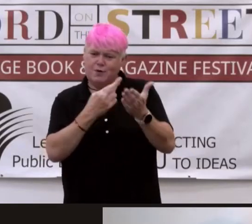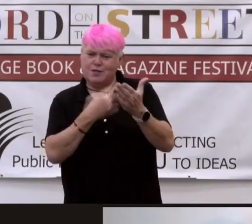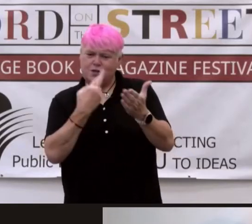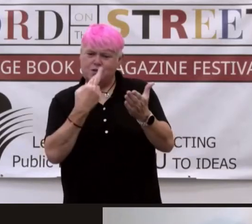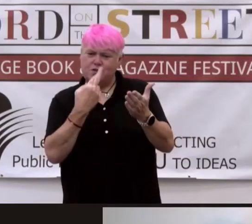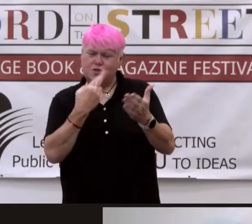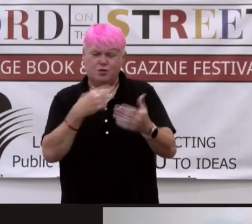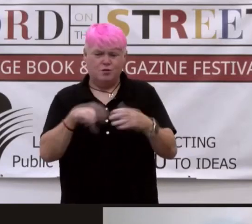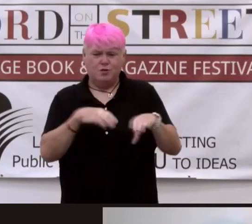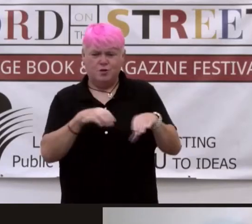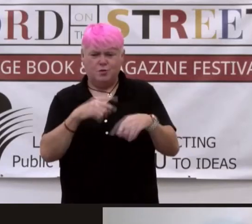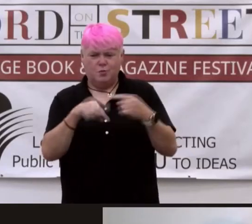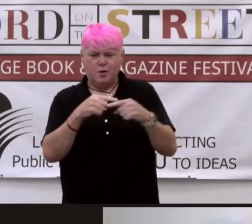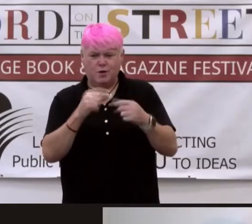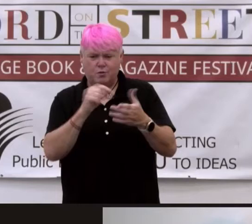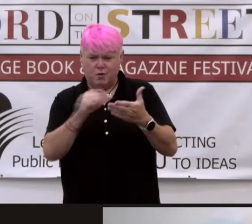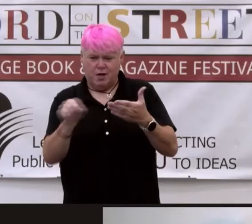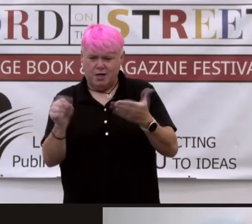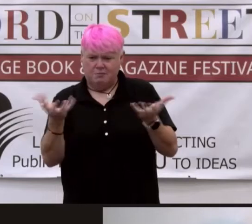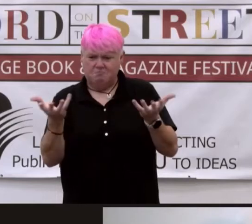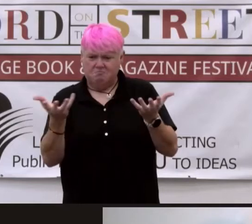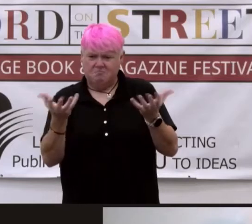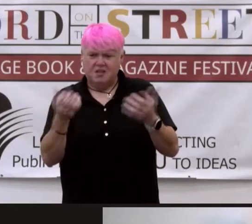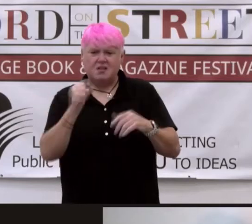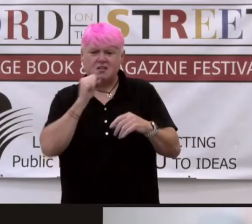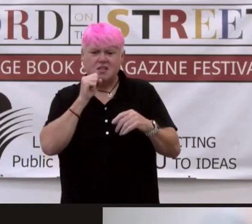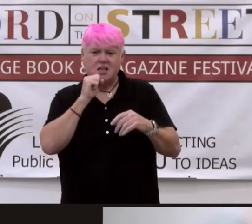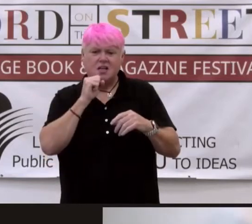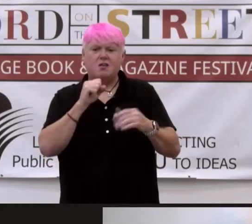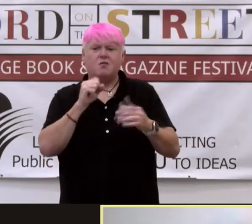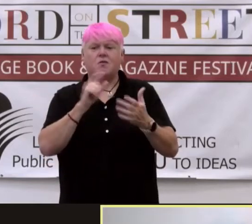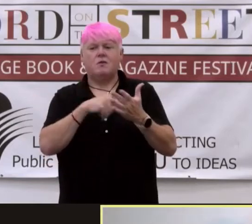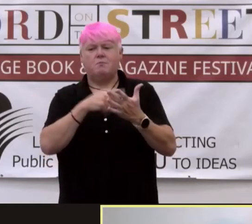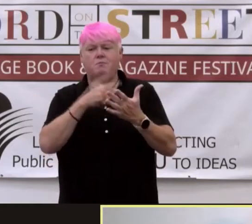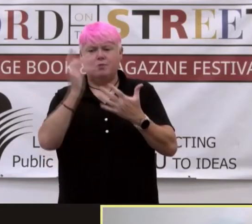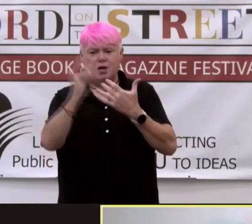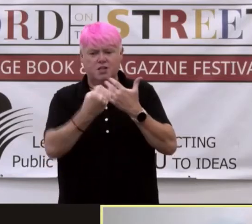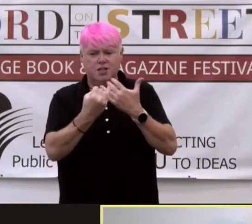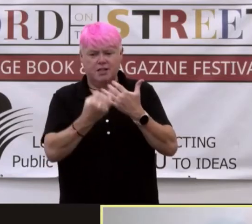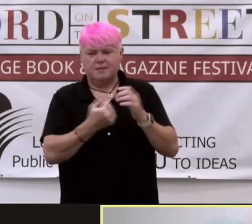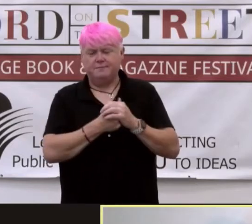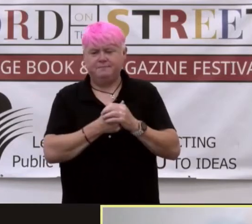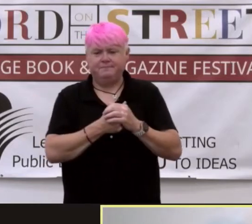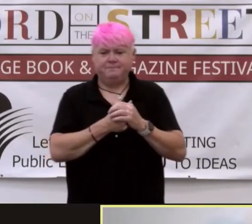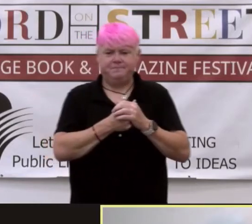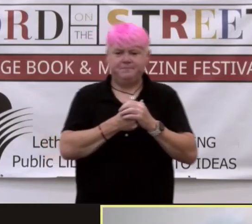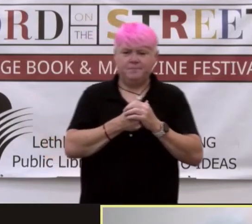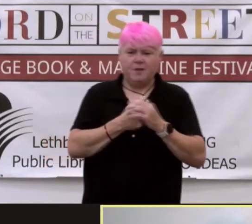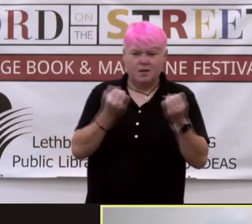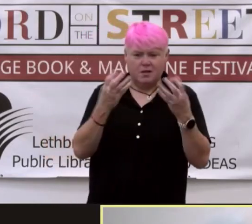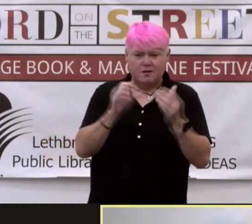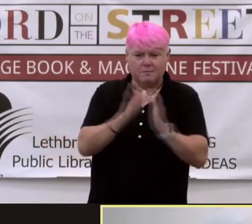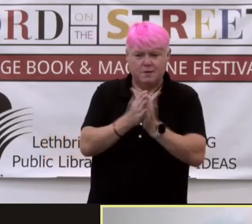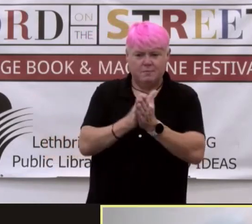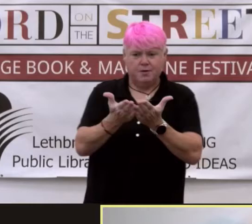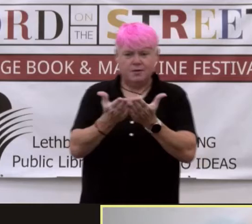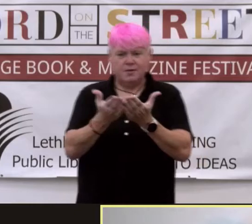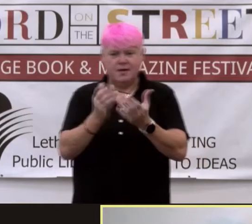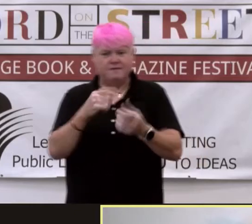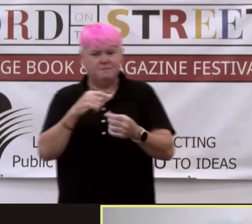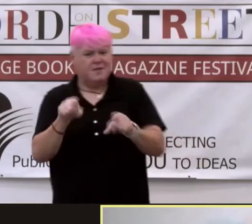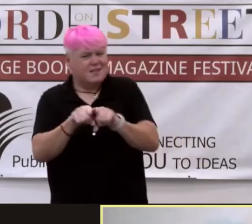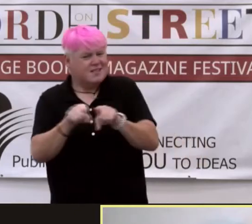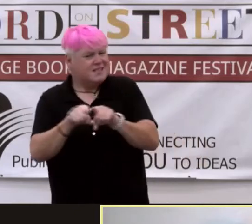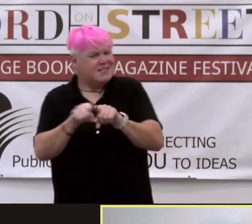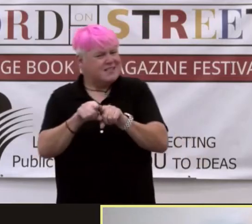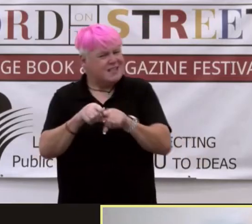writing, specifically for Sadie or the project? With Sadie, and a lot of my books have sort of circled the same theme because I write a